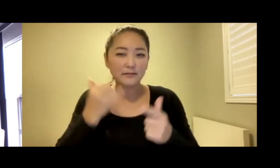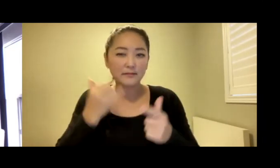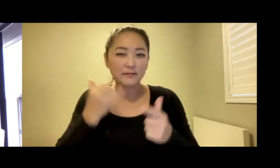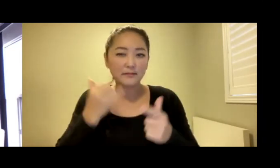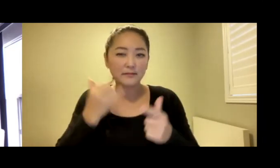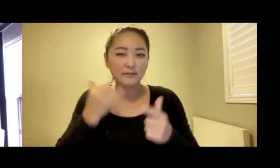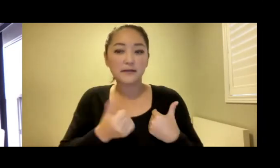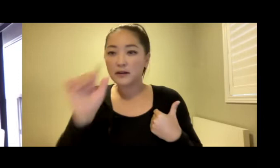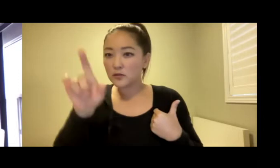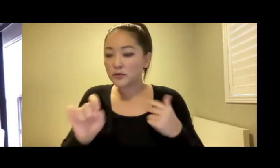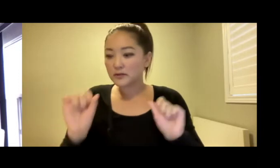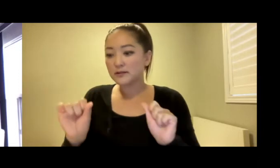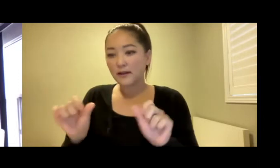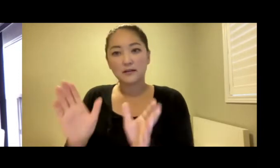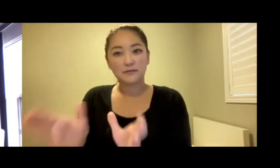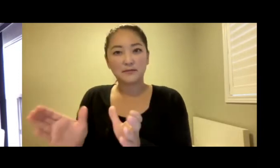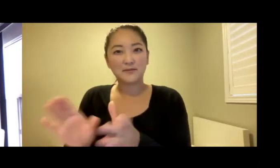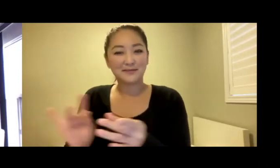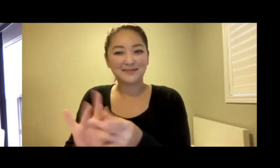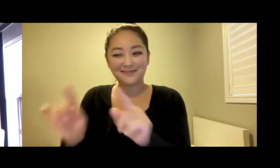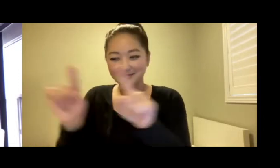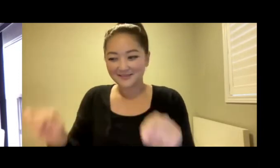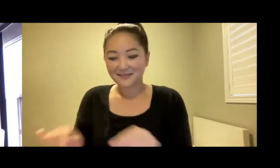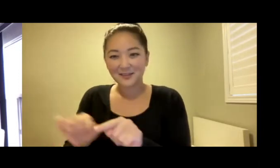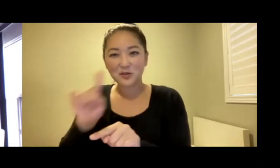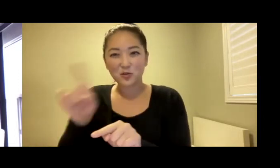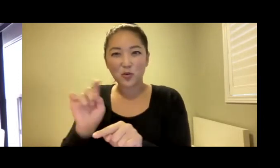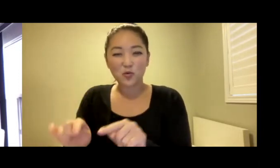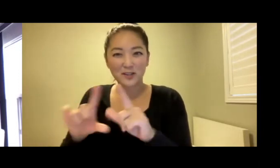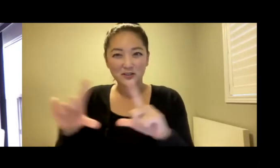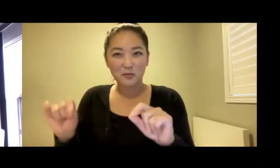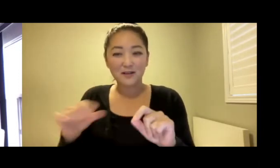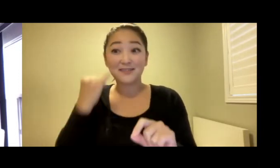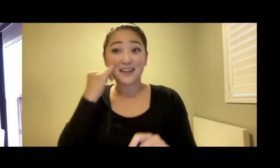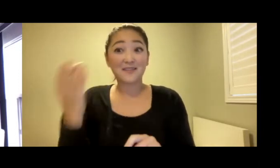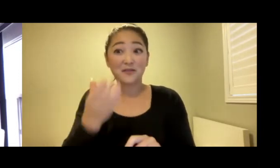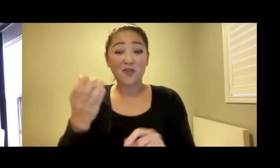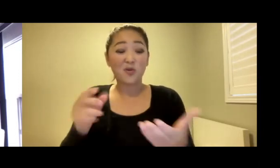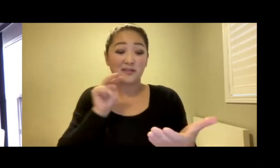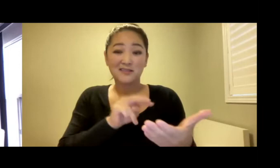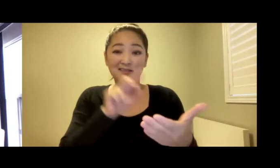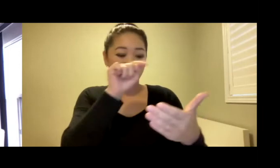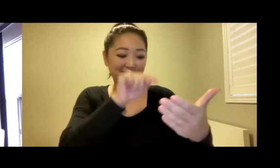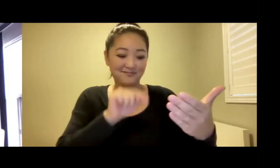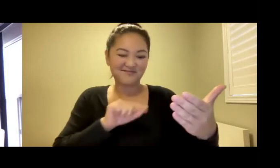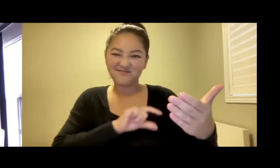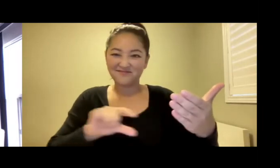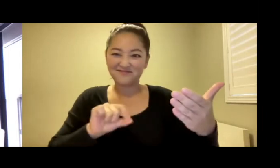through the chat box or the ask a question box. If you're viewing from a phone, the chat will be at the bottom of your